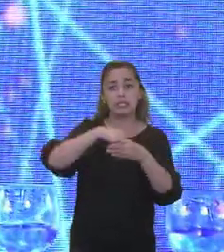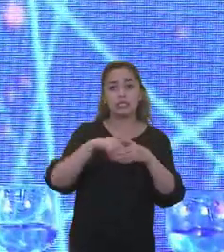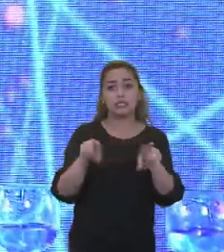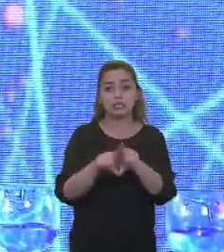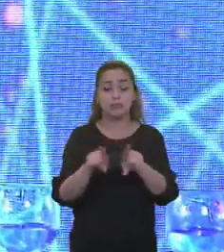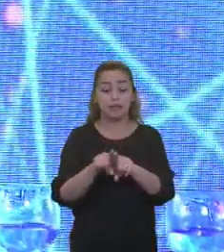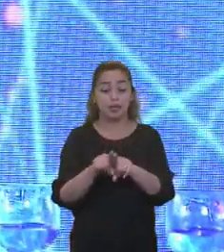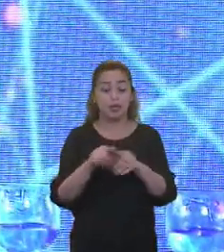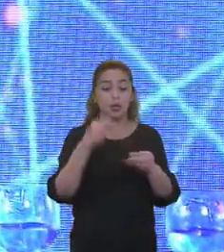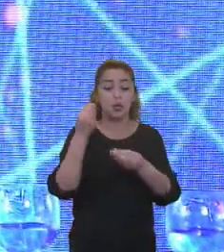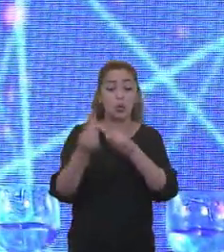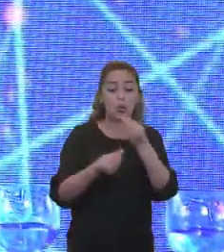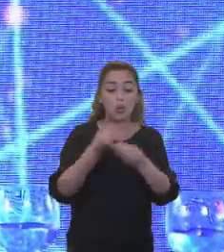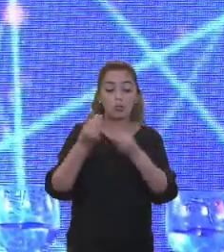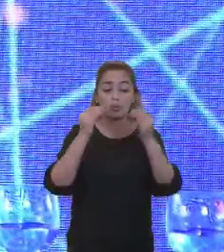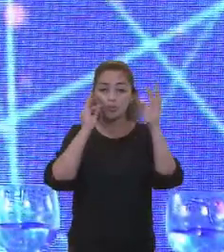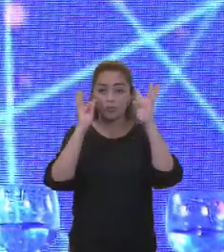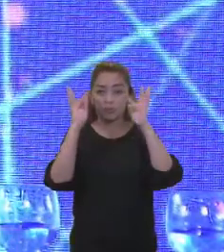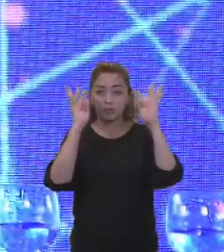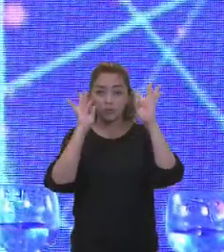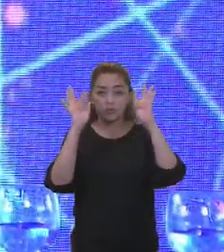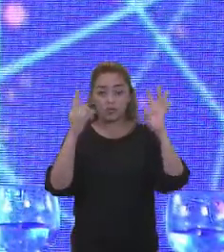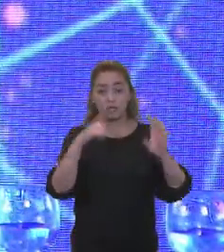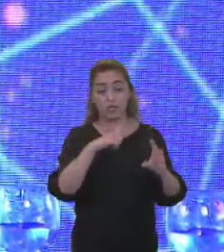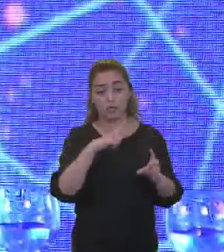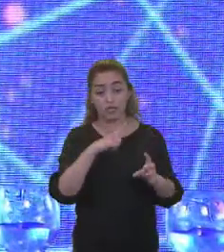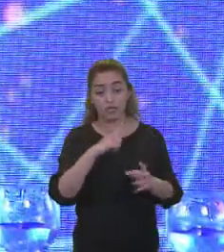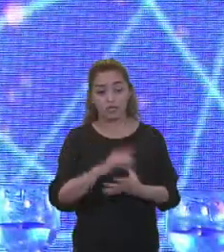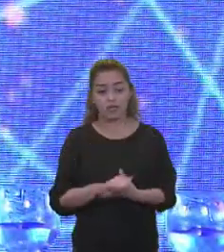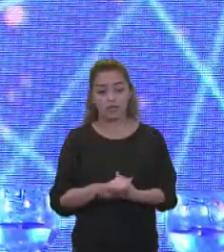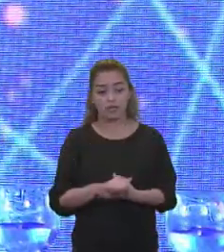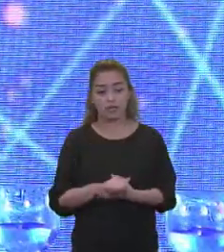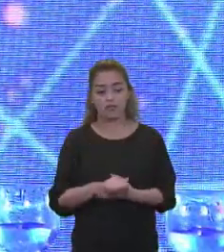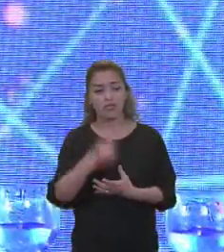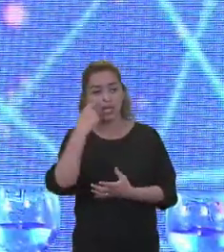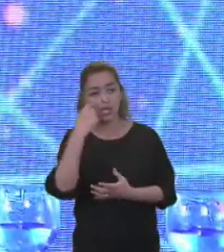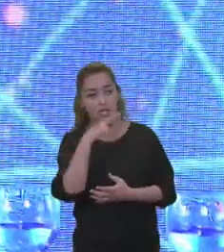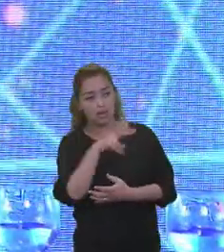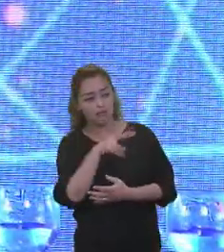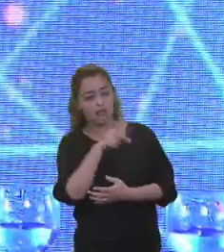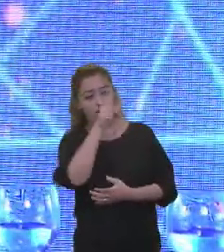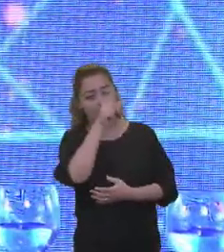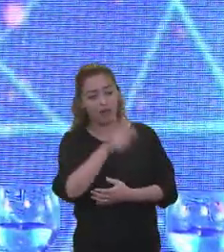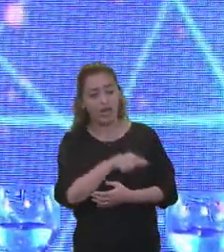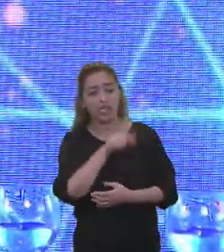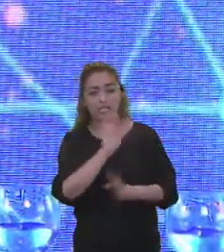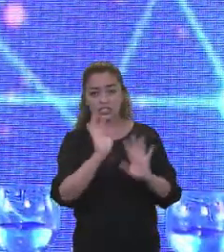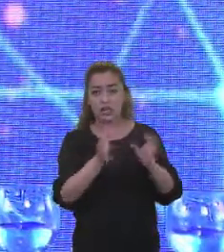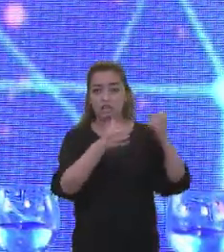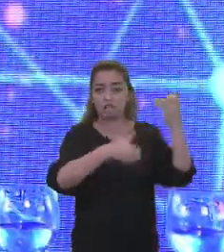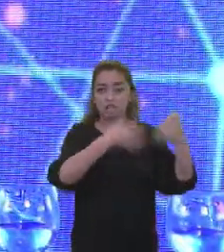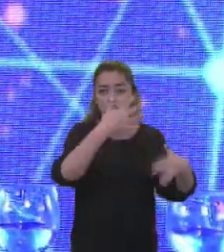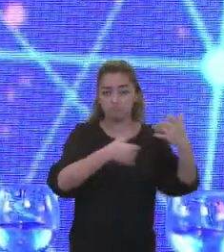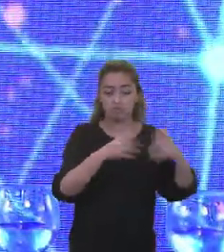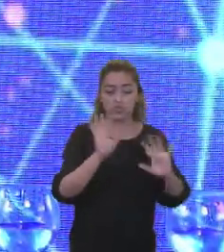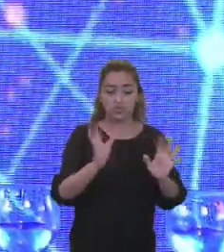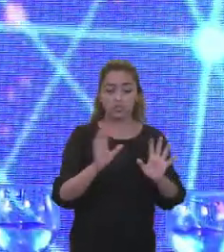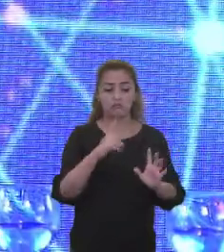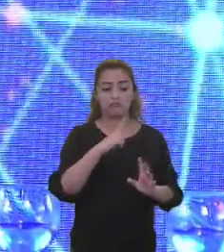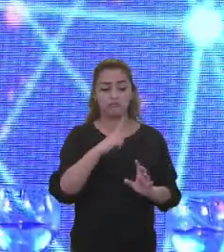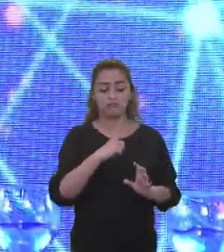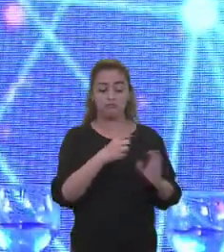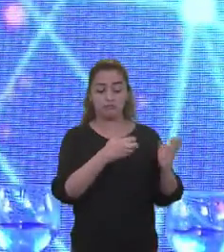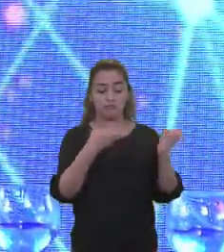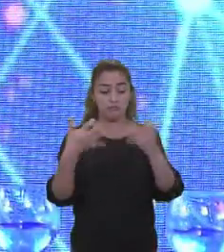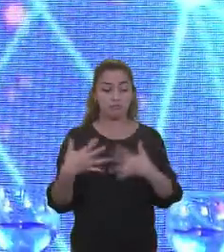then, how can I? You don't need to give me the 5G, because you gave already to my brother here, and I think we went all right.